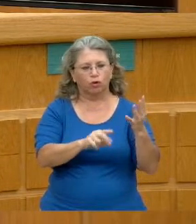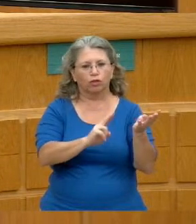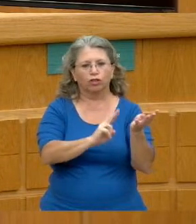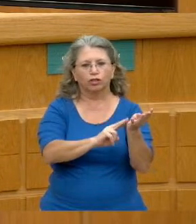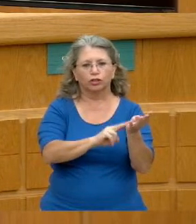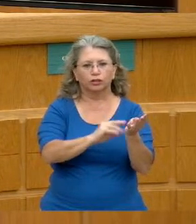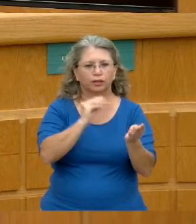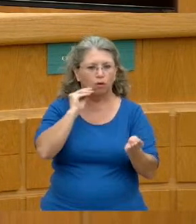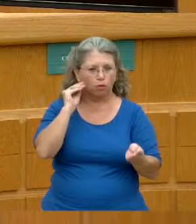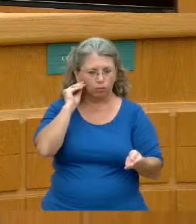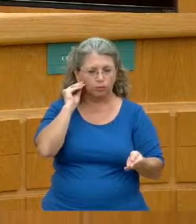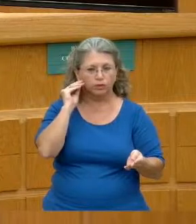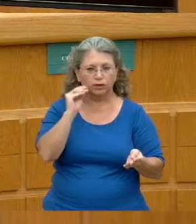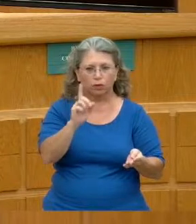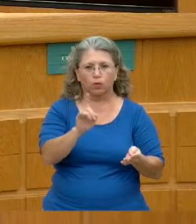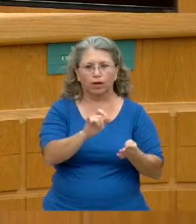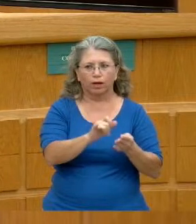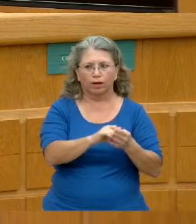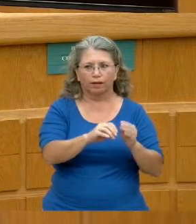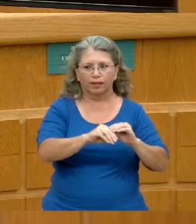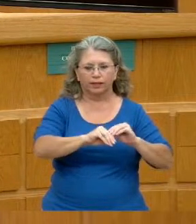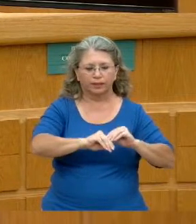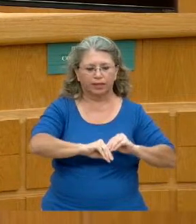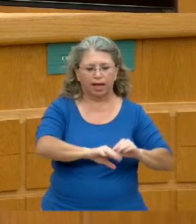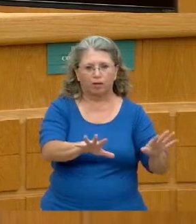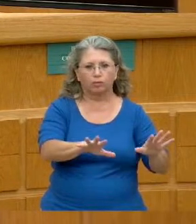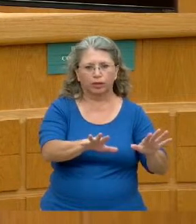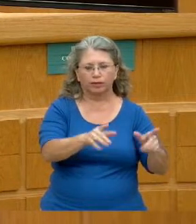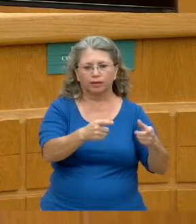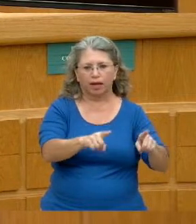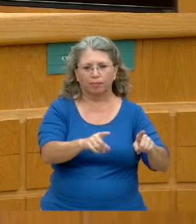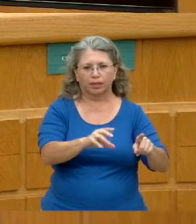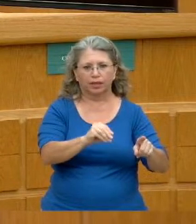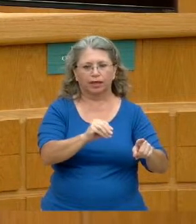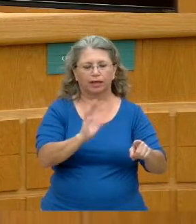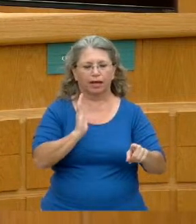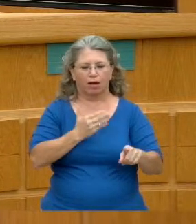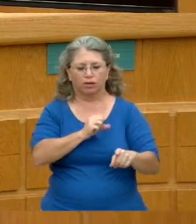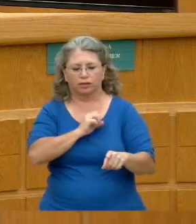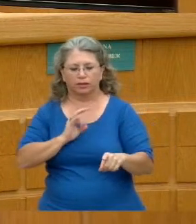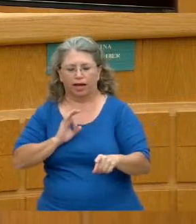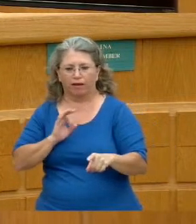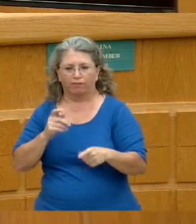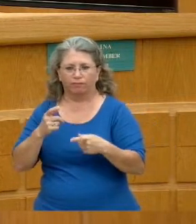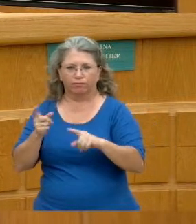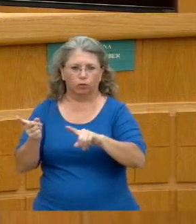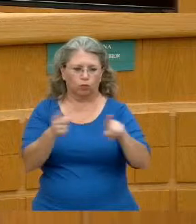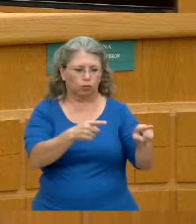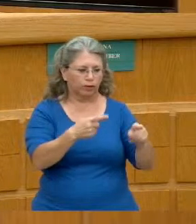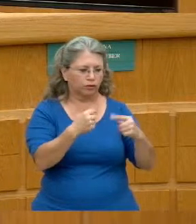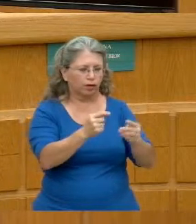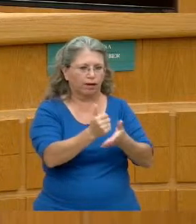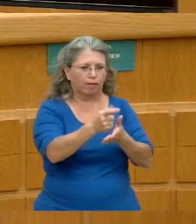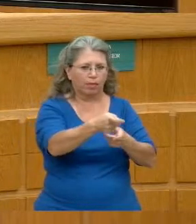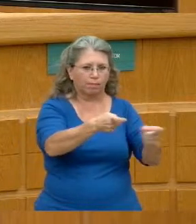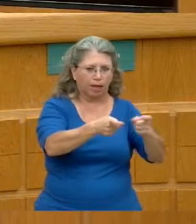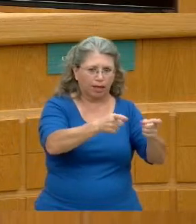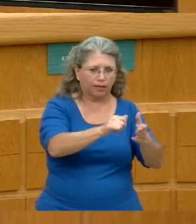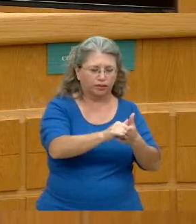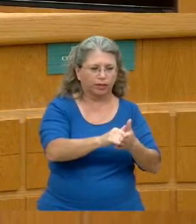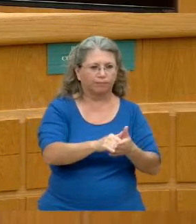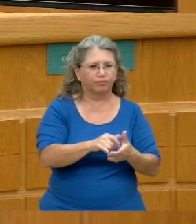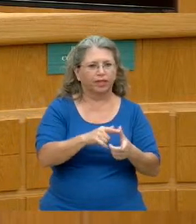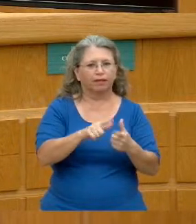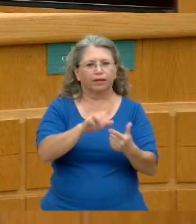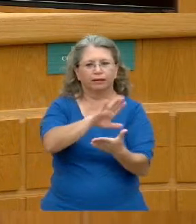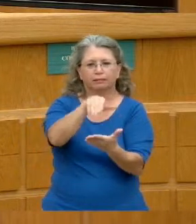homes where there's outbreaks that are taking place, and the staff are trying to help manage it there. Then up here in the central city, we have